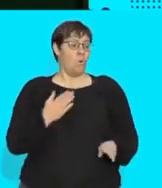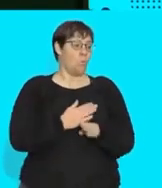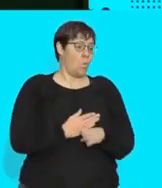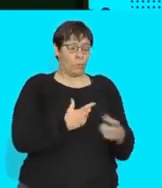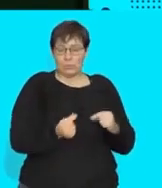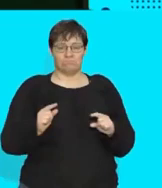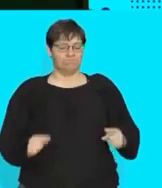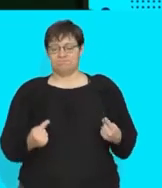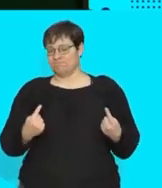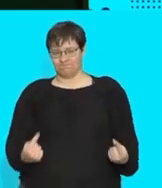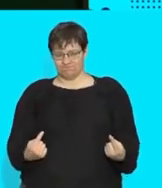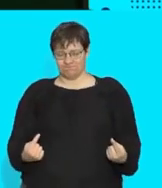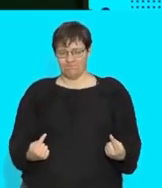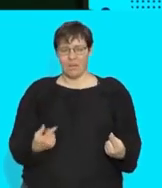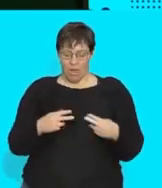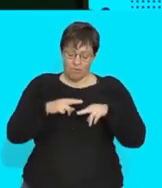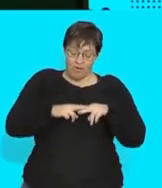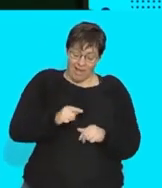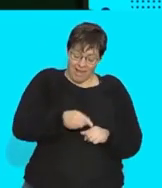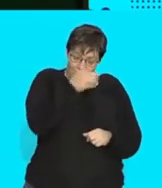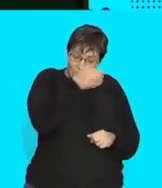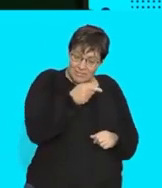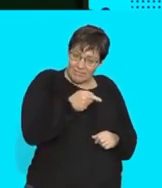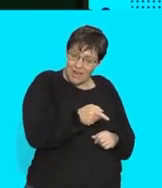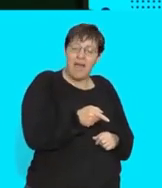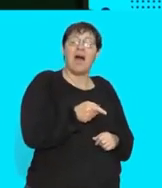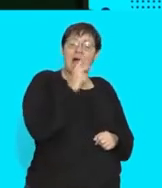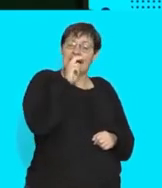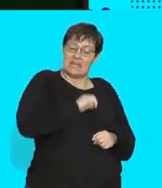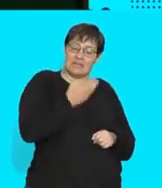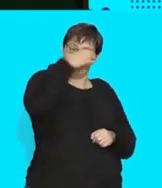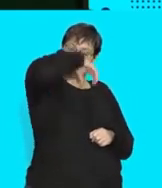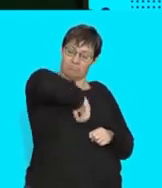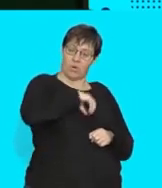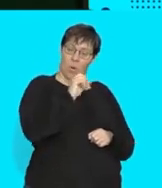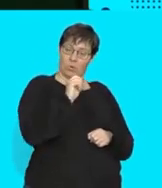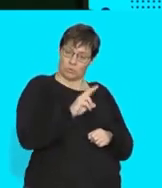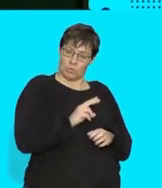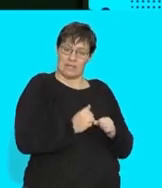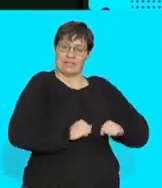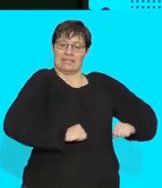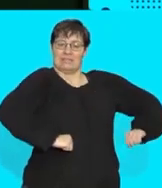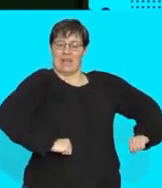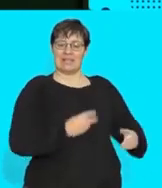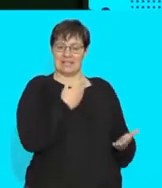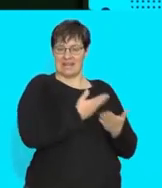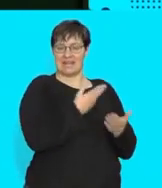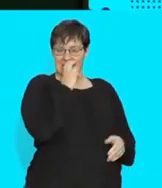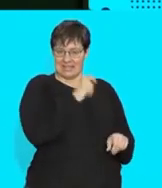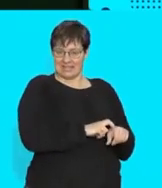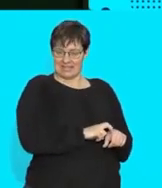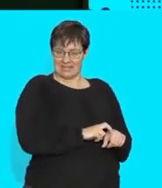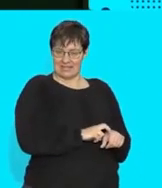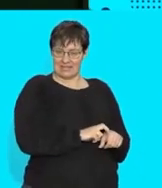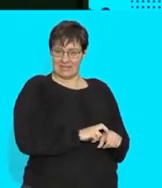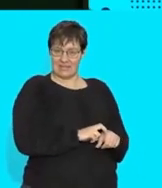whole concept of when I need to bring air in, I make space available, I don't have a lot of pressure.